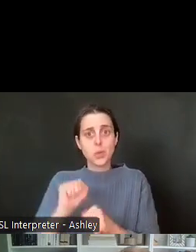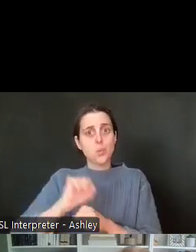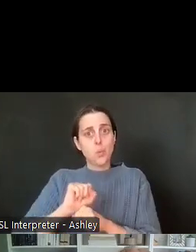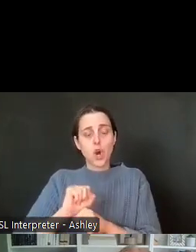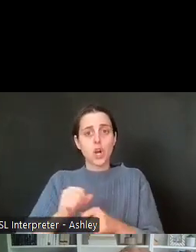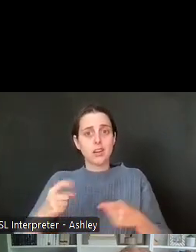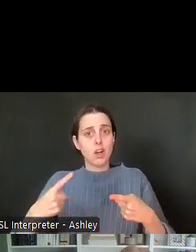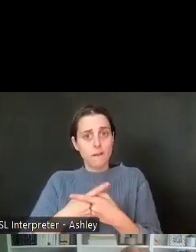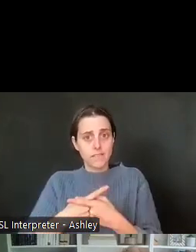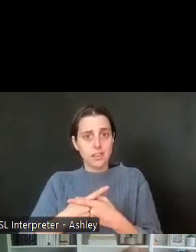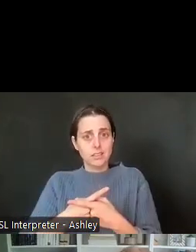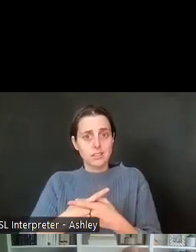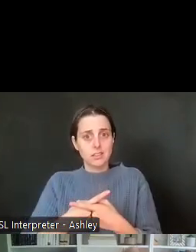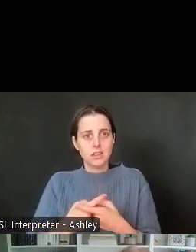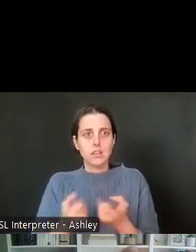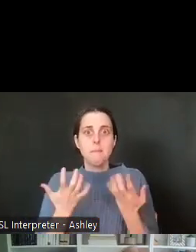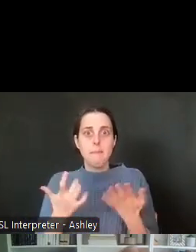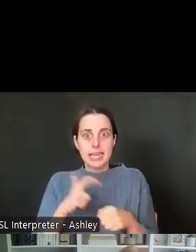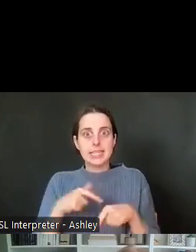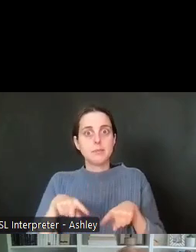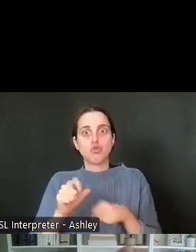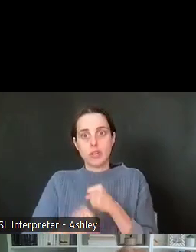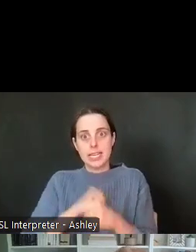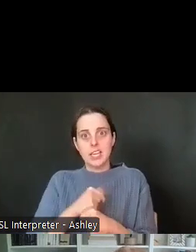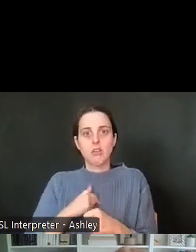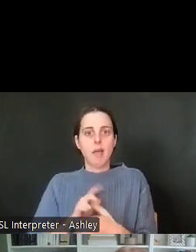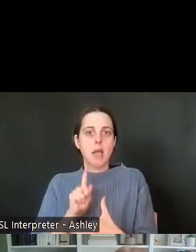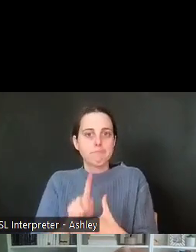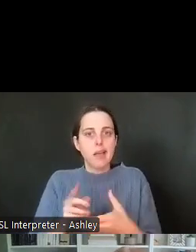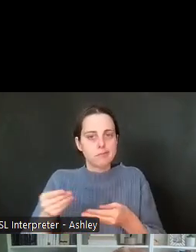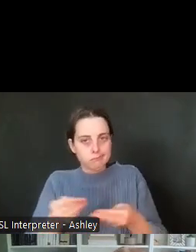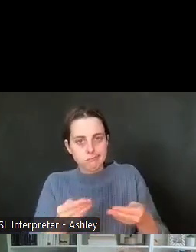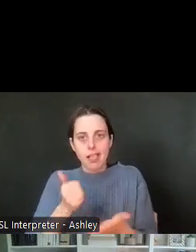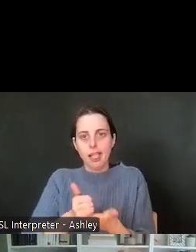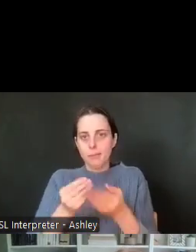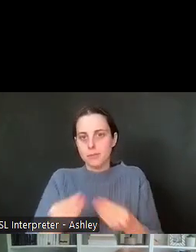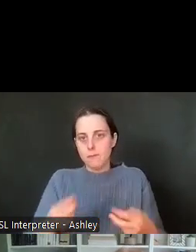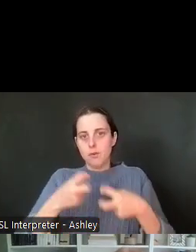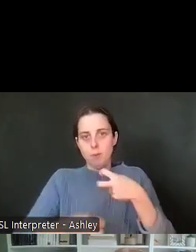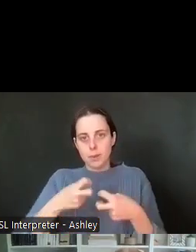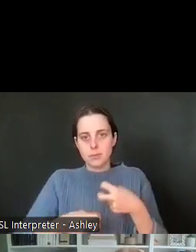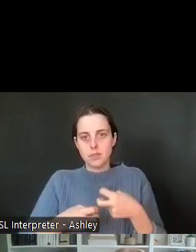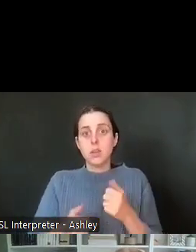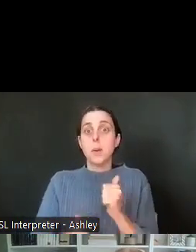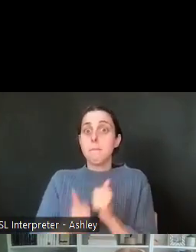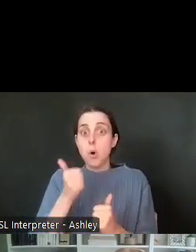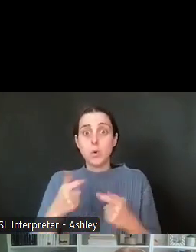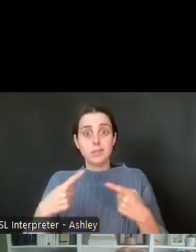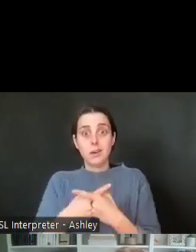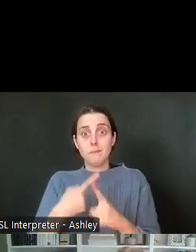year. There are so many mediations that come from a conflict around